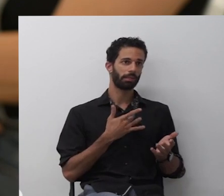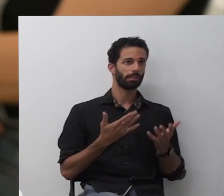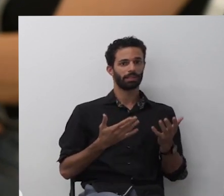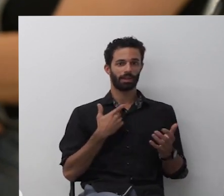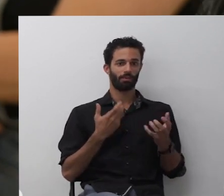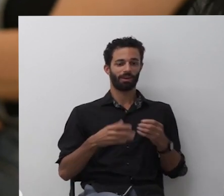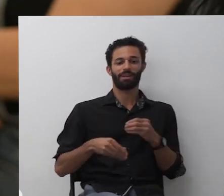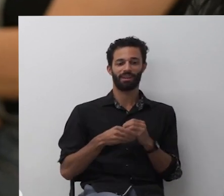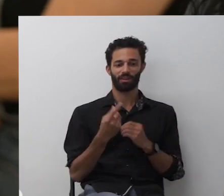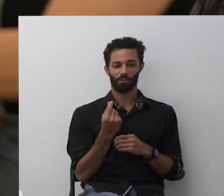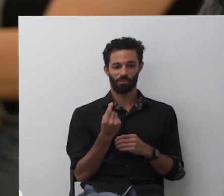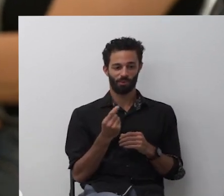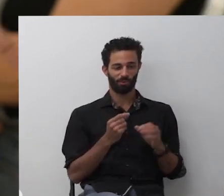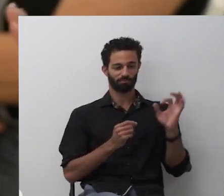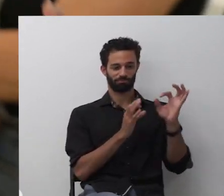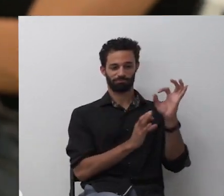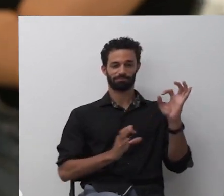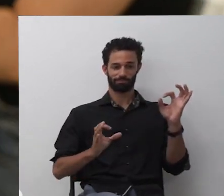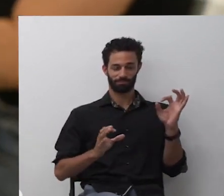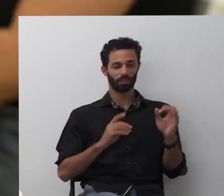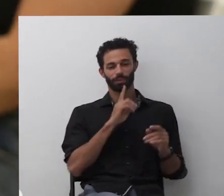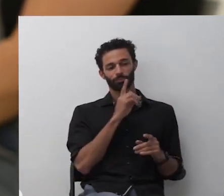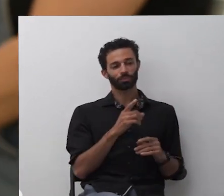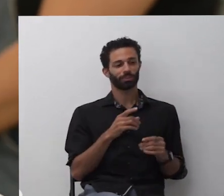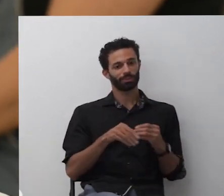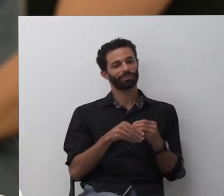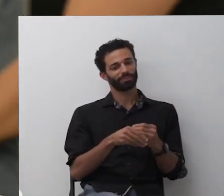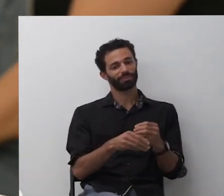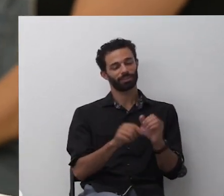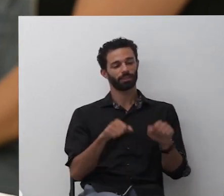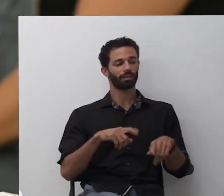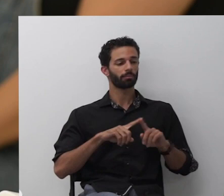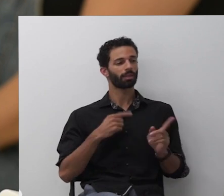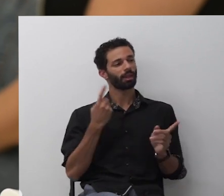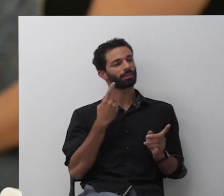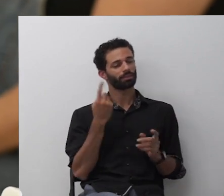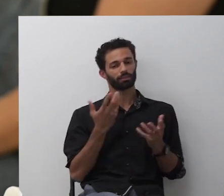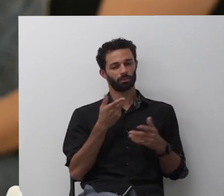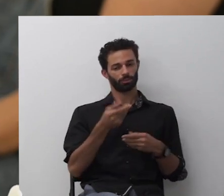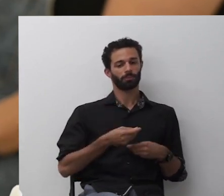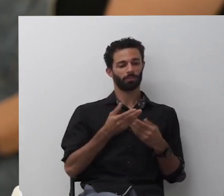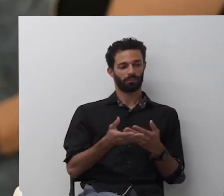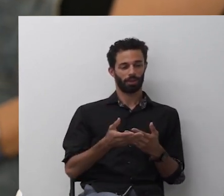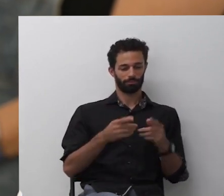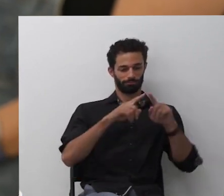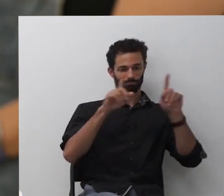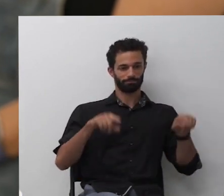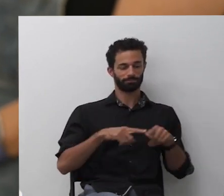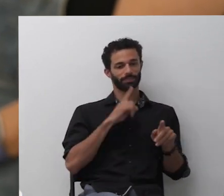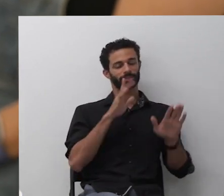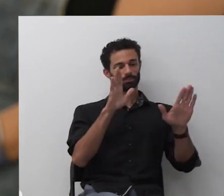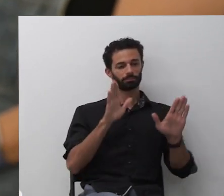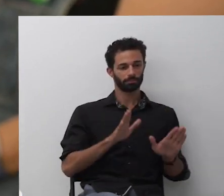it, I'm sure it's something that could never stop, but I think what you provided here is amazing, and it's